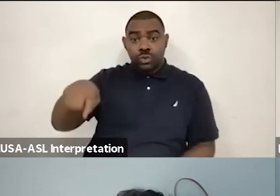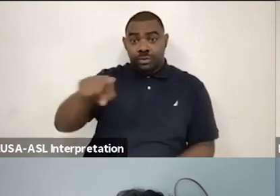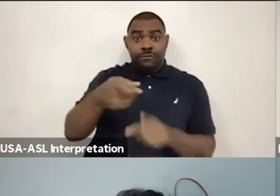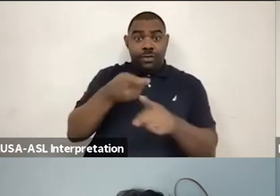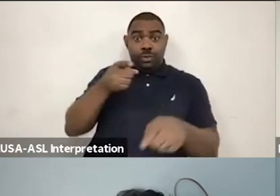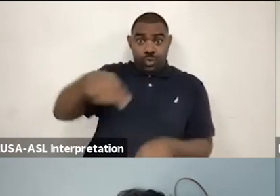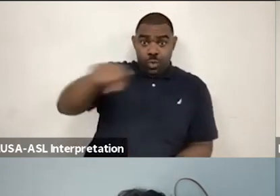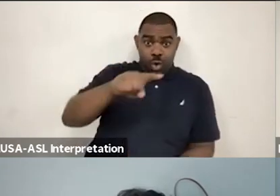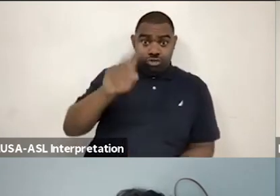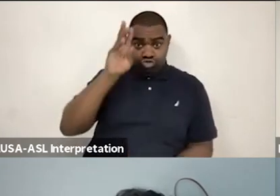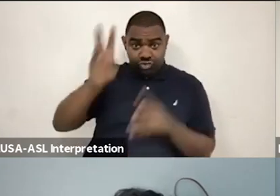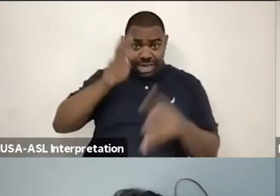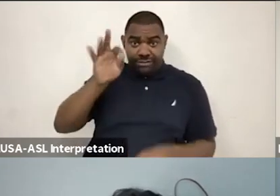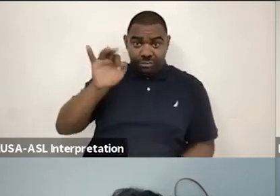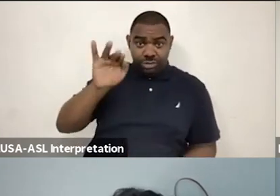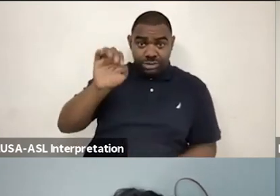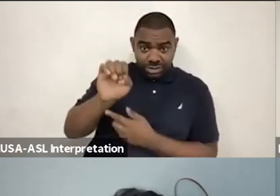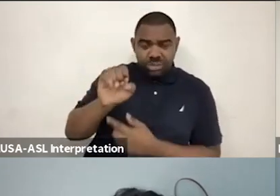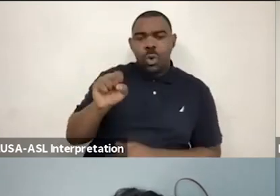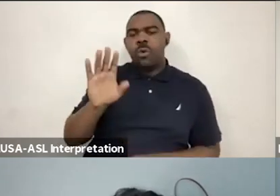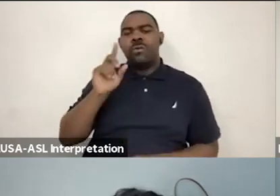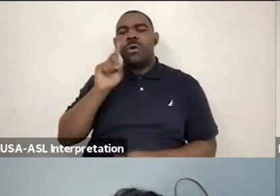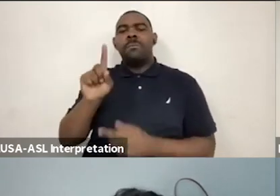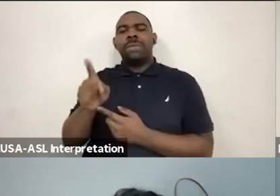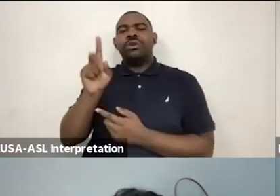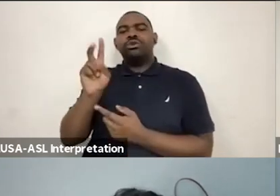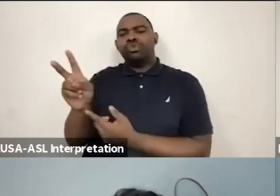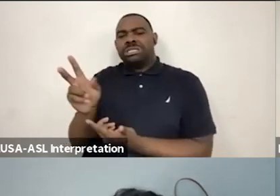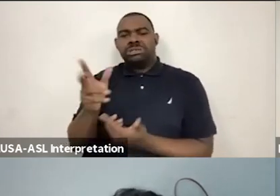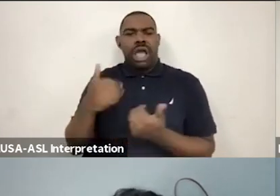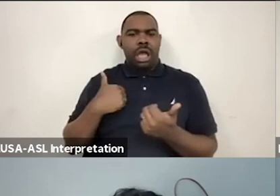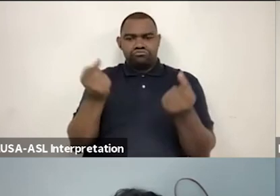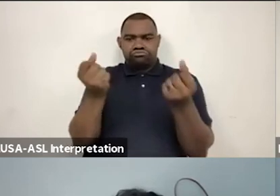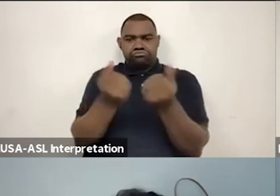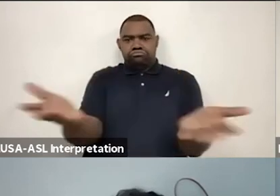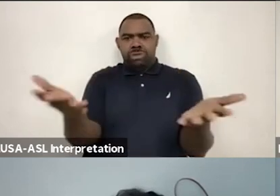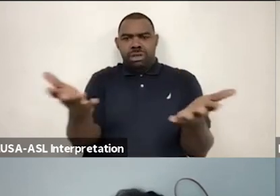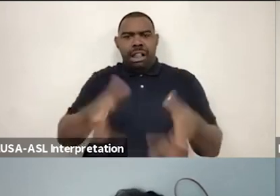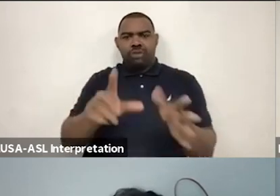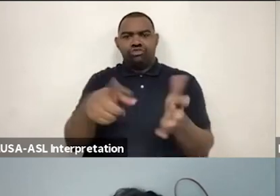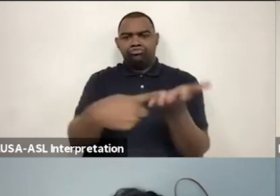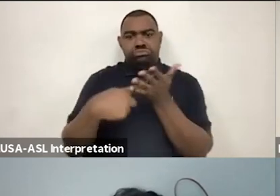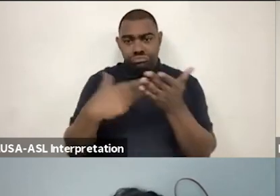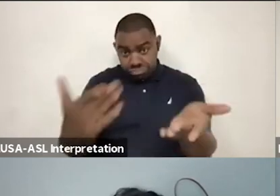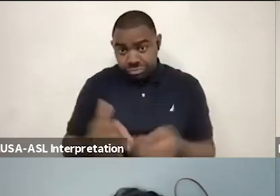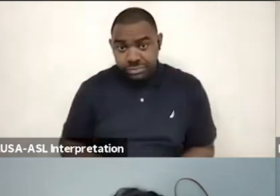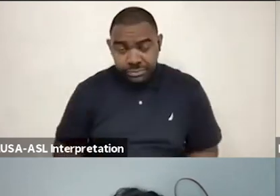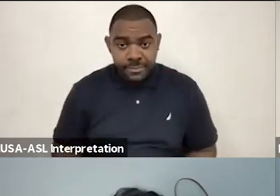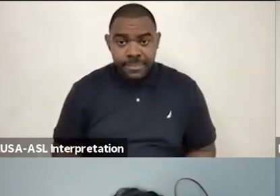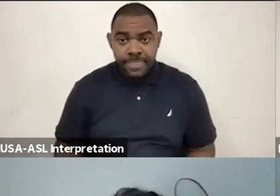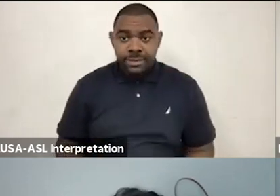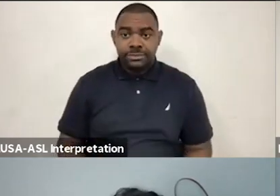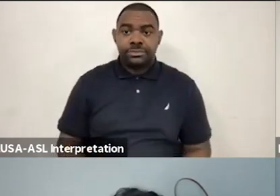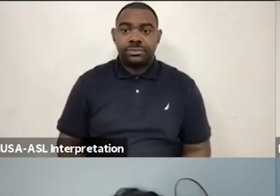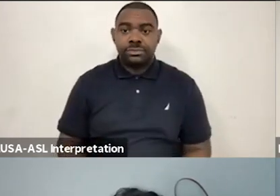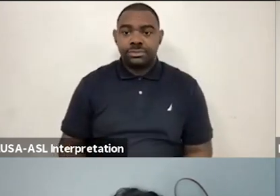Creative Forces? So we're going to take about a minute or 2. I'll throw this out to any of you, and then we've got one more as well.